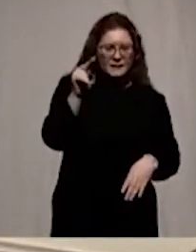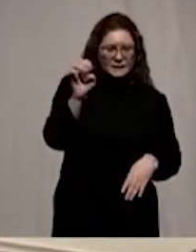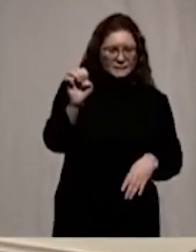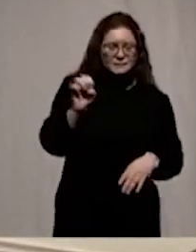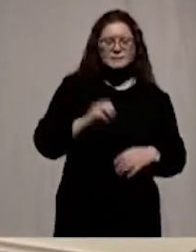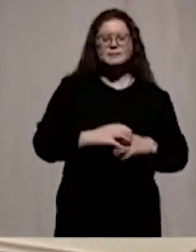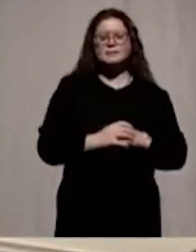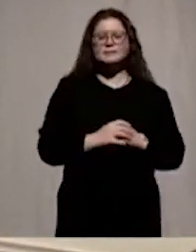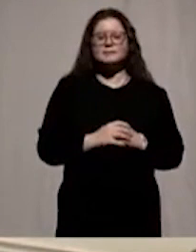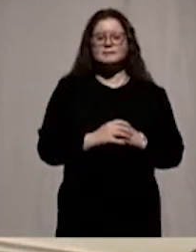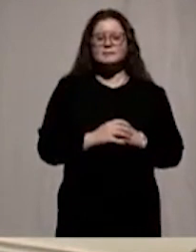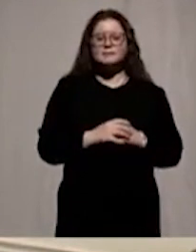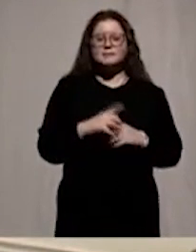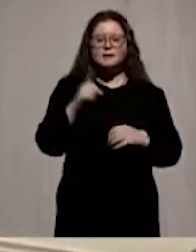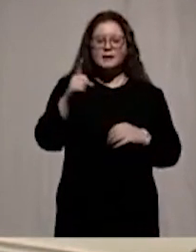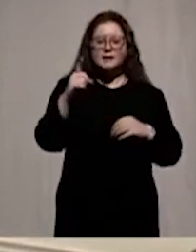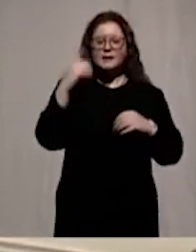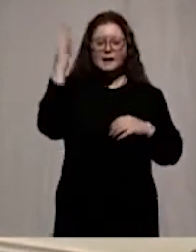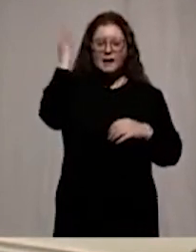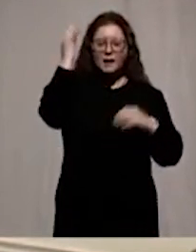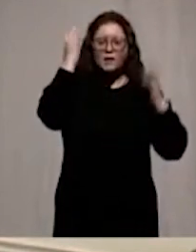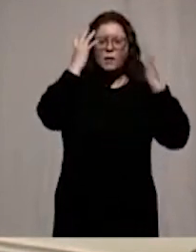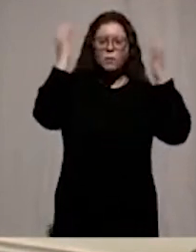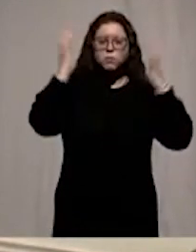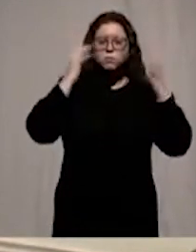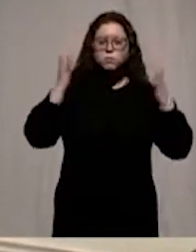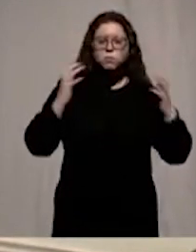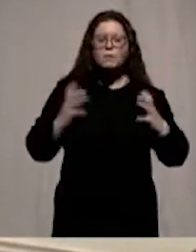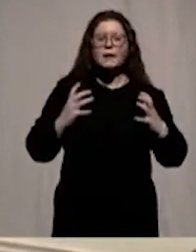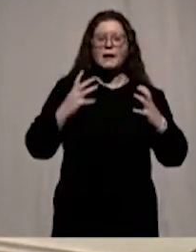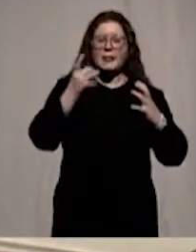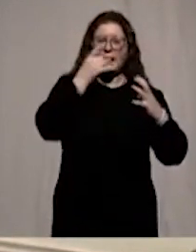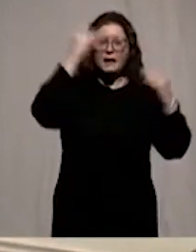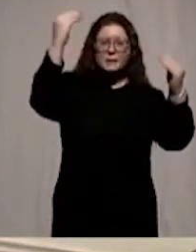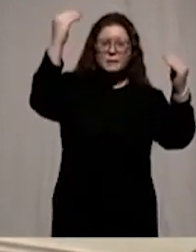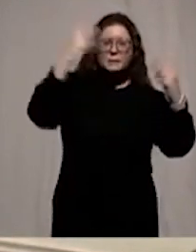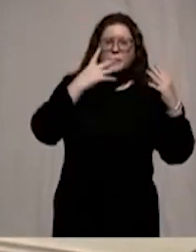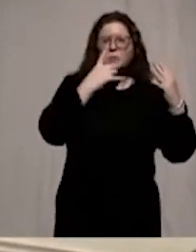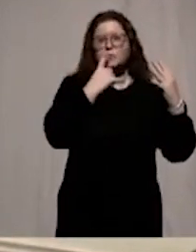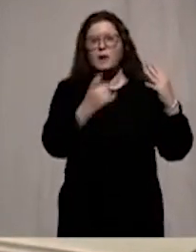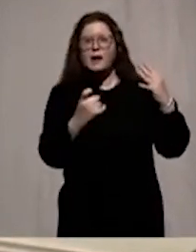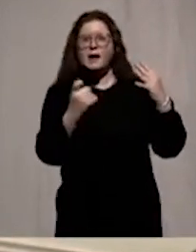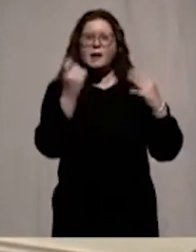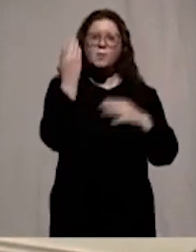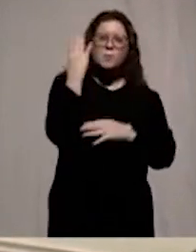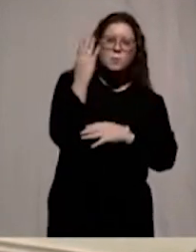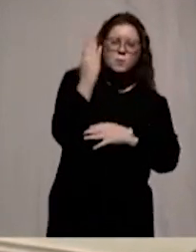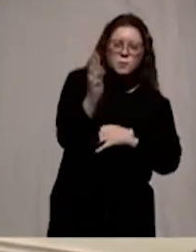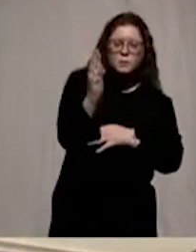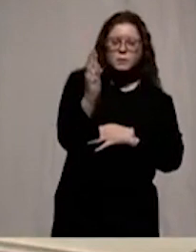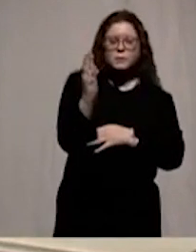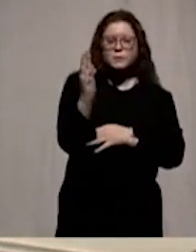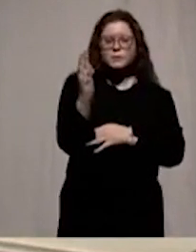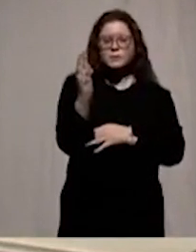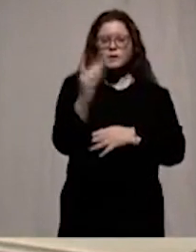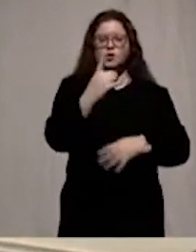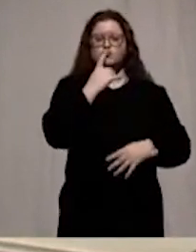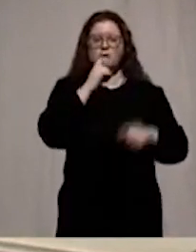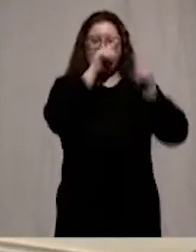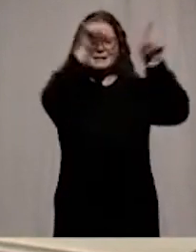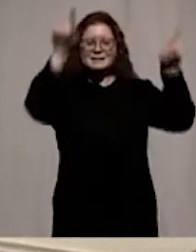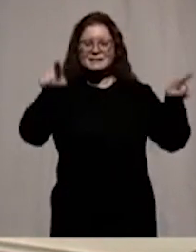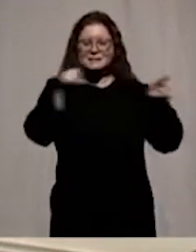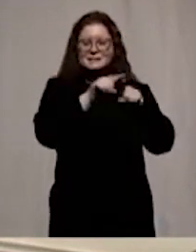and curly hair, and white lights, and blue lights, and red exit